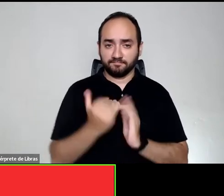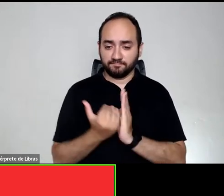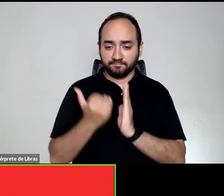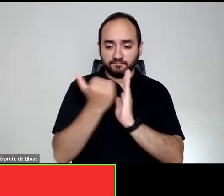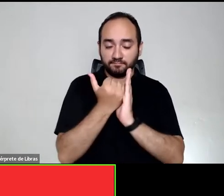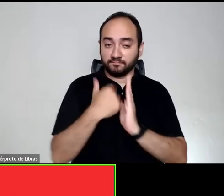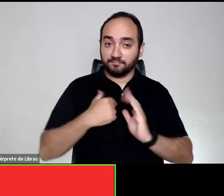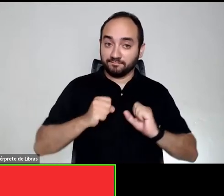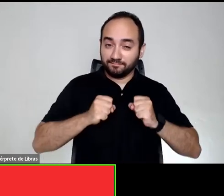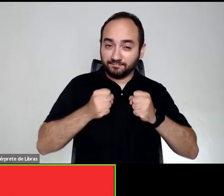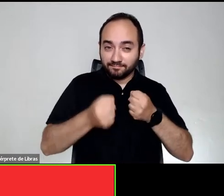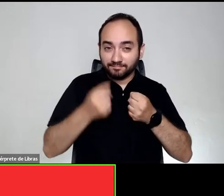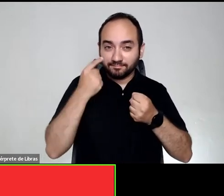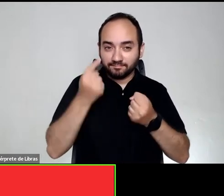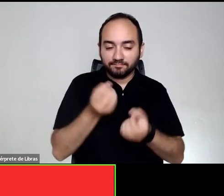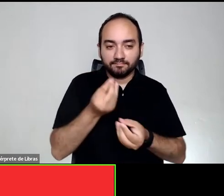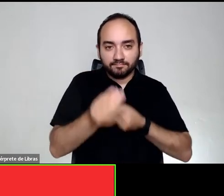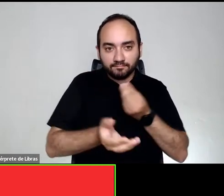my